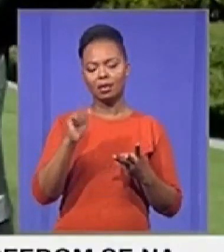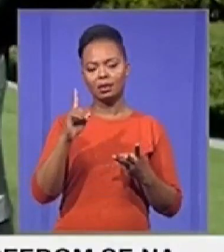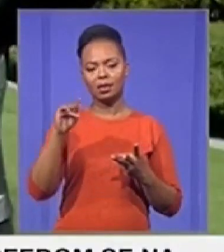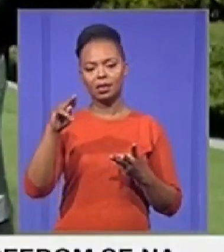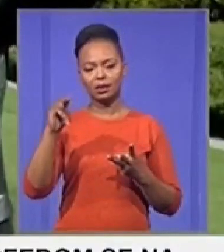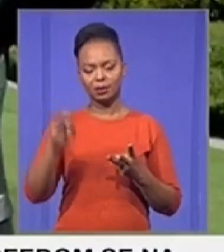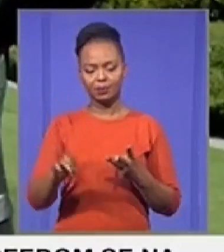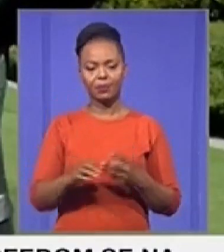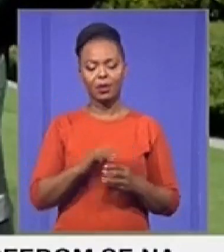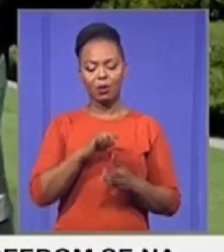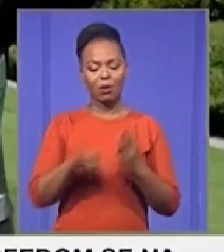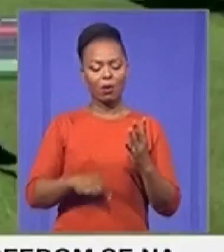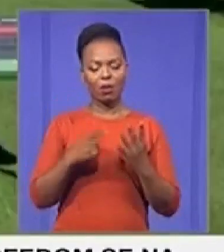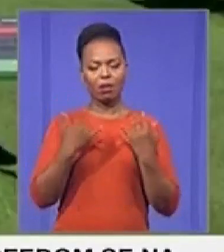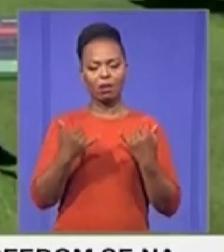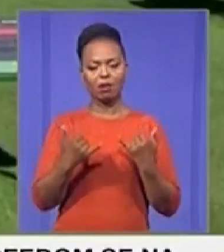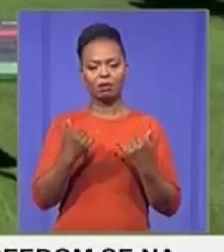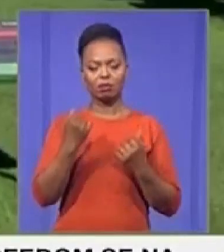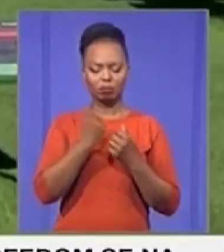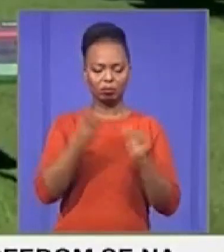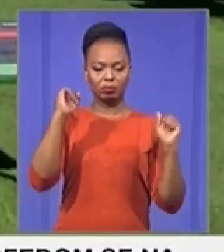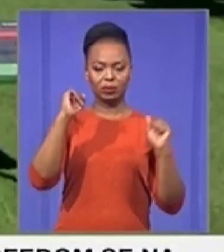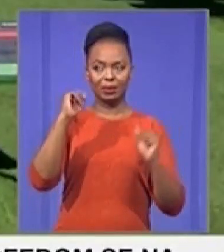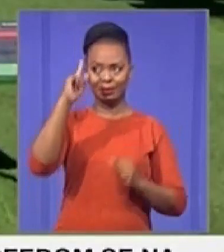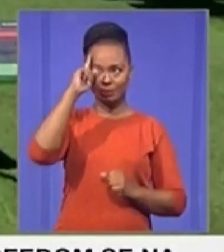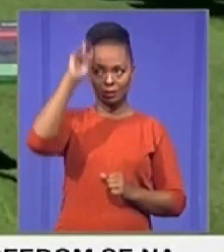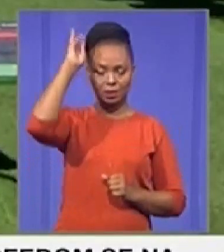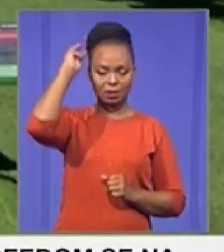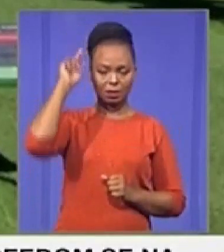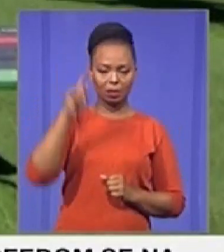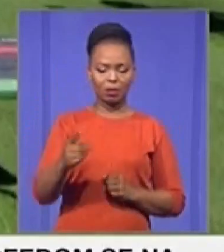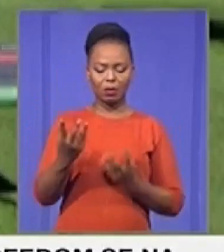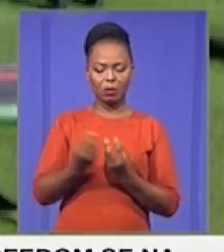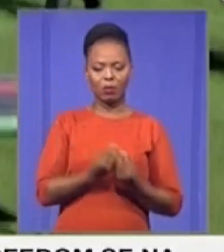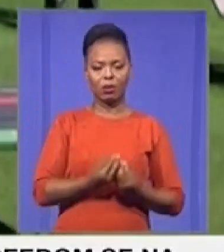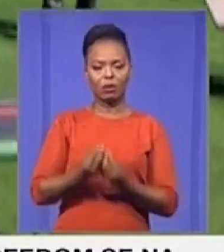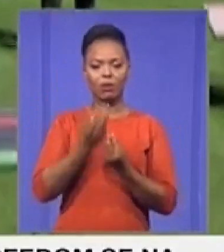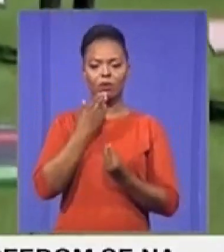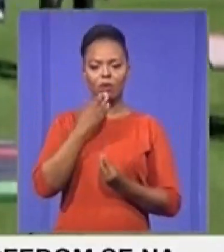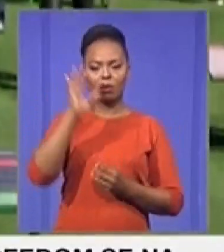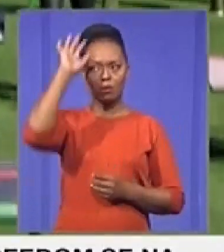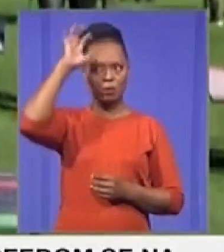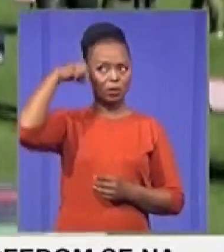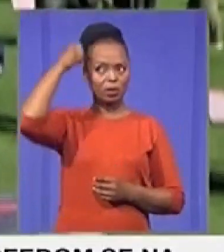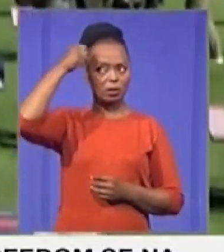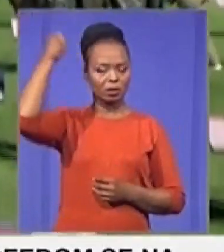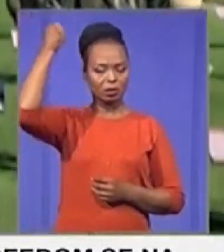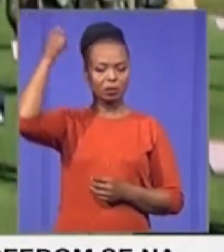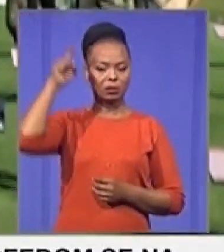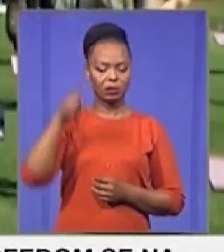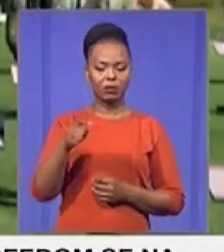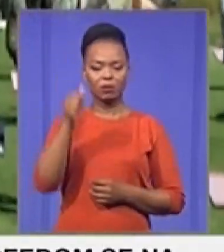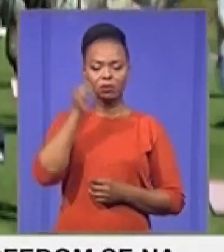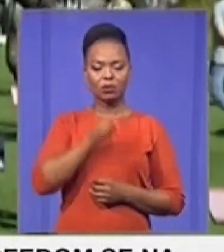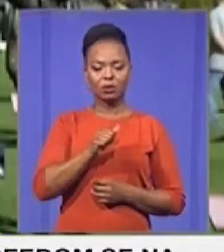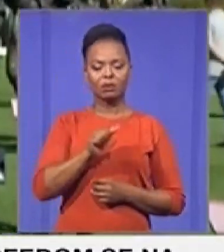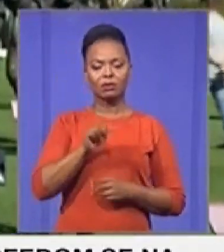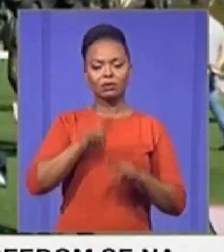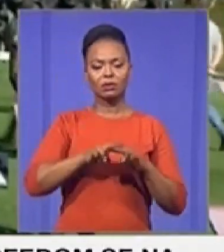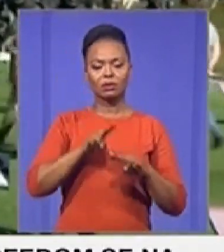Mme ke manya ka lebalang ho lokollwa ha Nelson Mandela a felehetswa ke mofumadi wa hae Winnie Mandela ka la 11